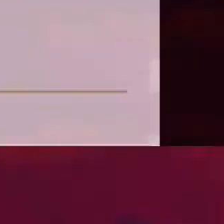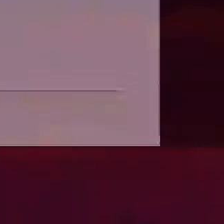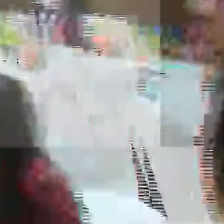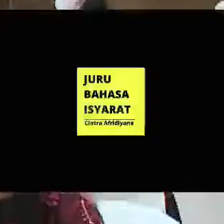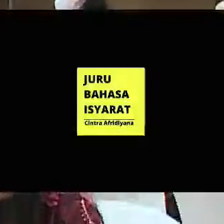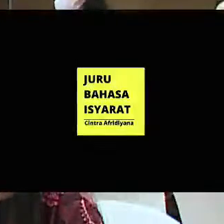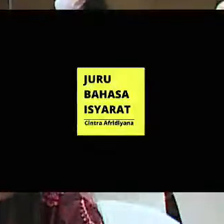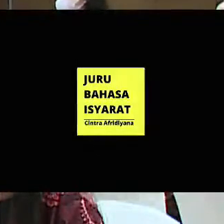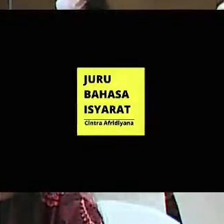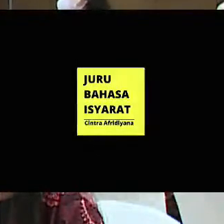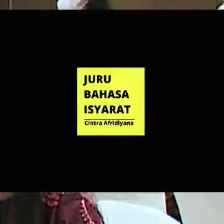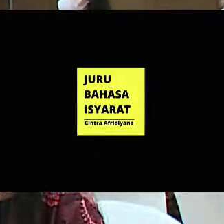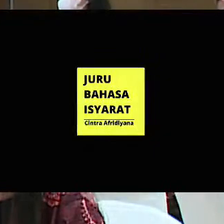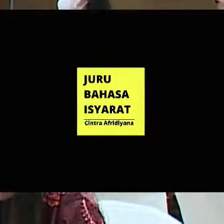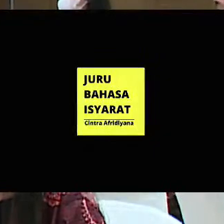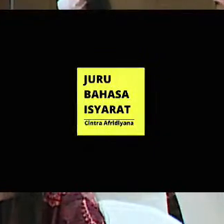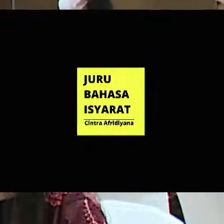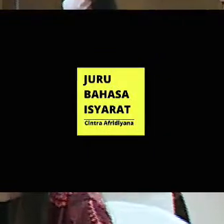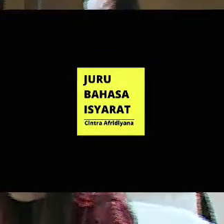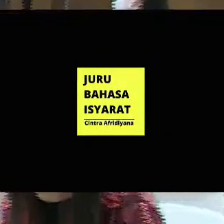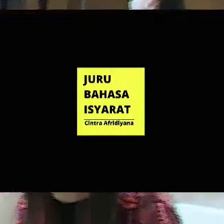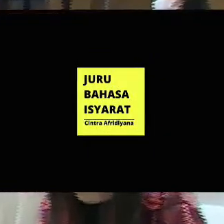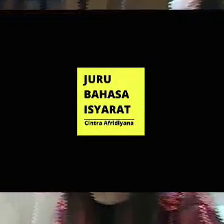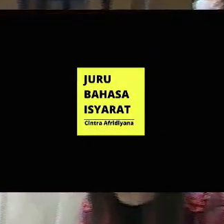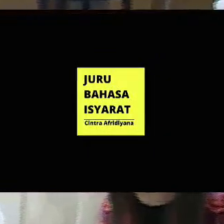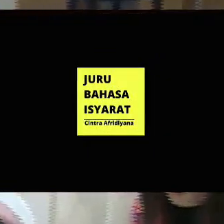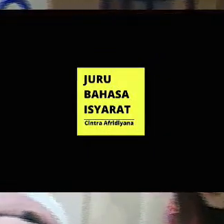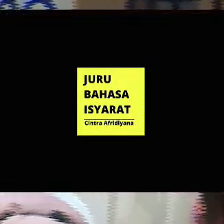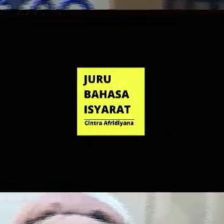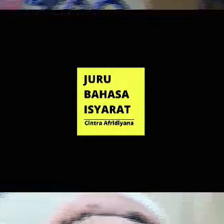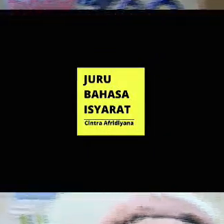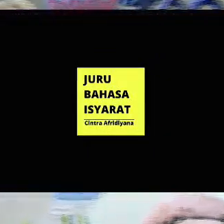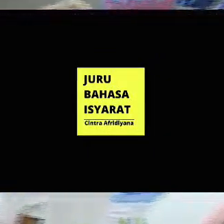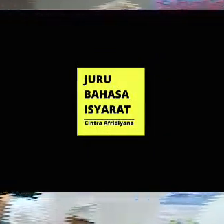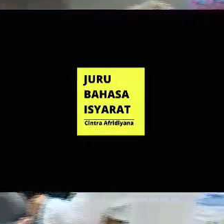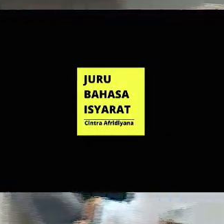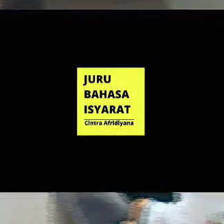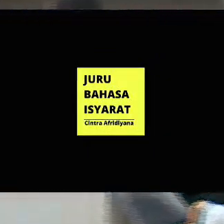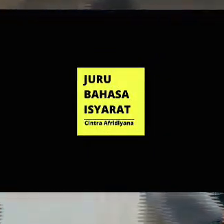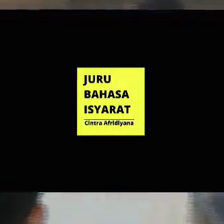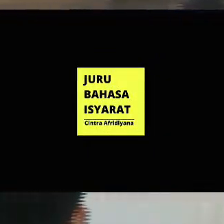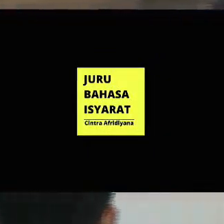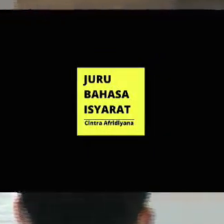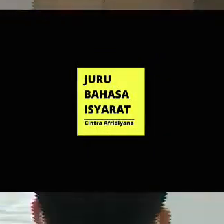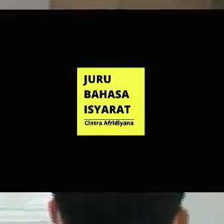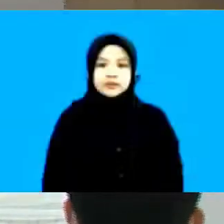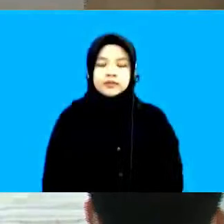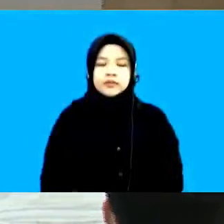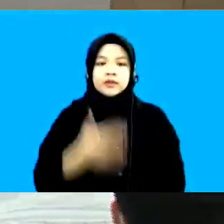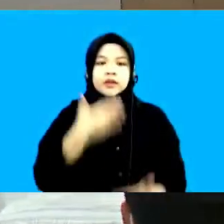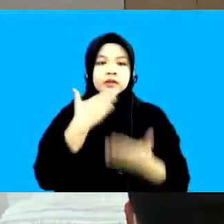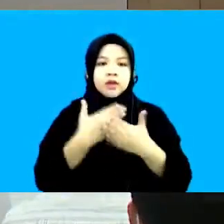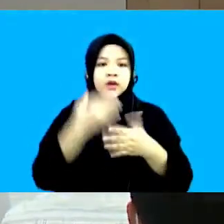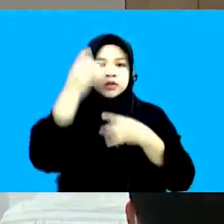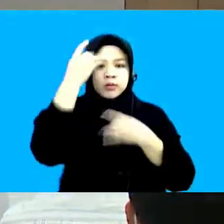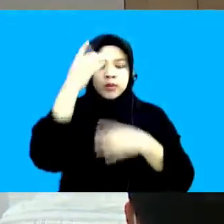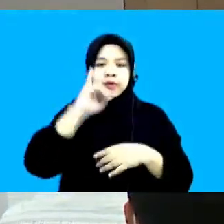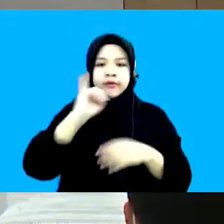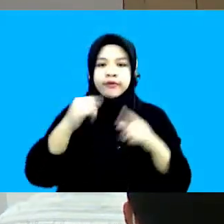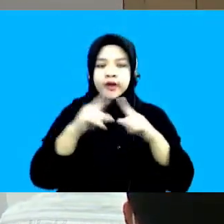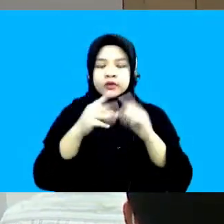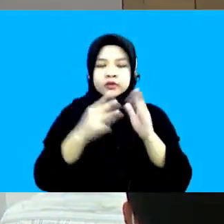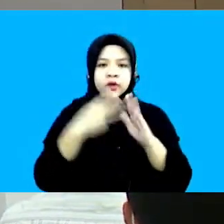election. This is useful. Income, it's really hard to do that. Consumption, it's hard to do that. It's hard to really drive income without transfers.